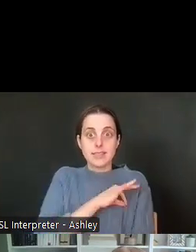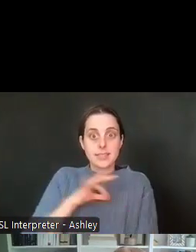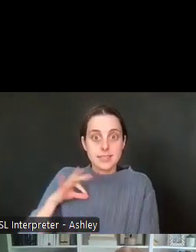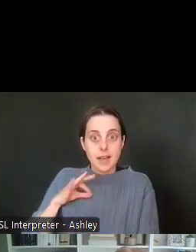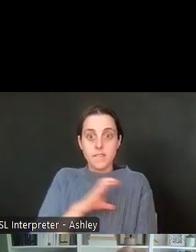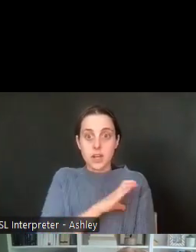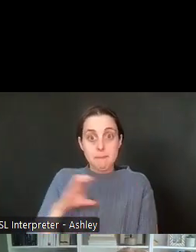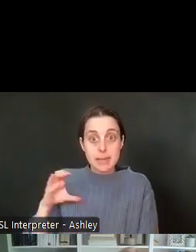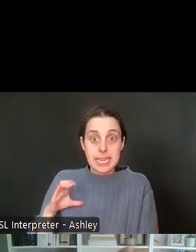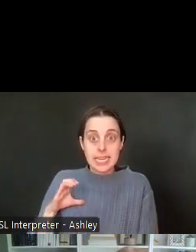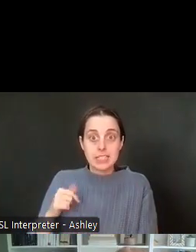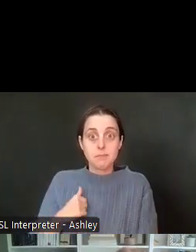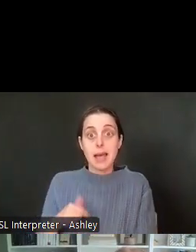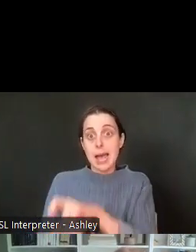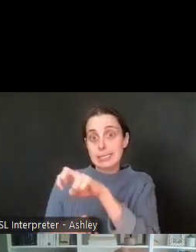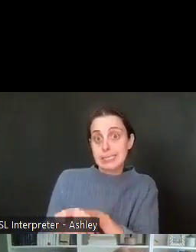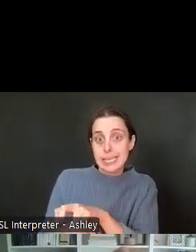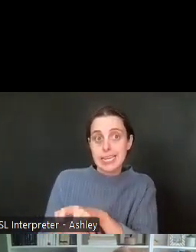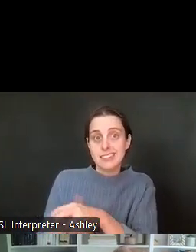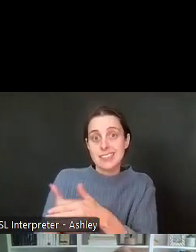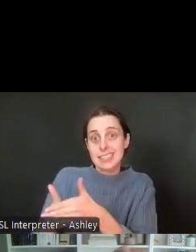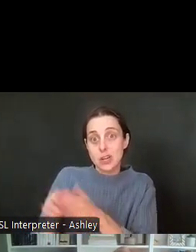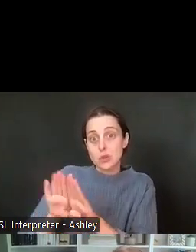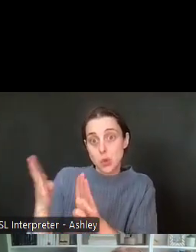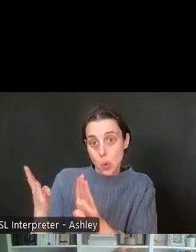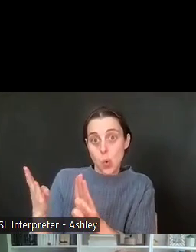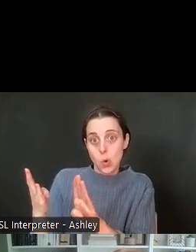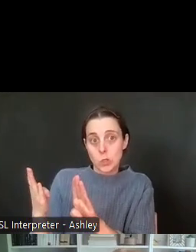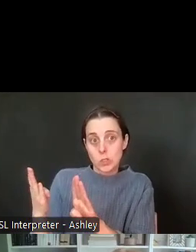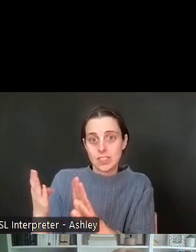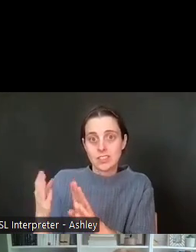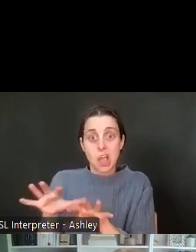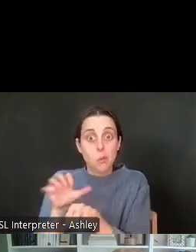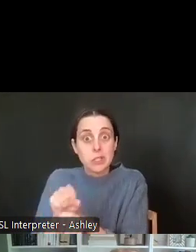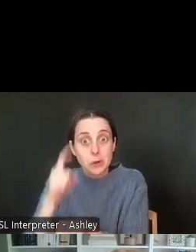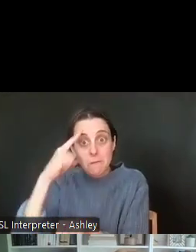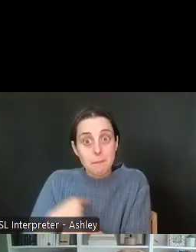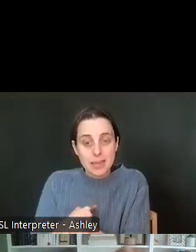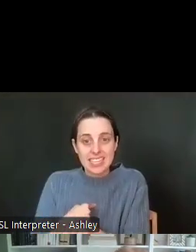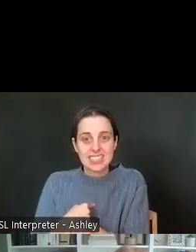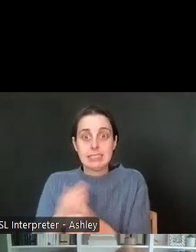door. So they started reserving that chair for me so I could sit in a committee hearing and I